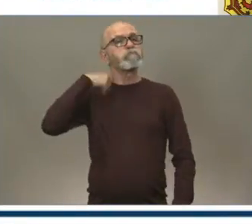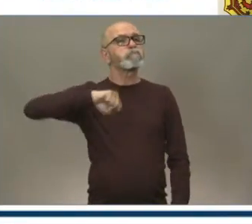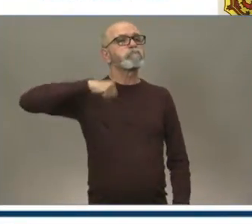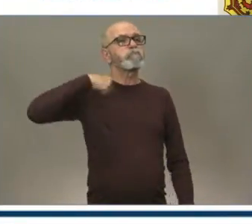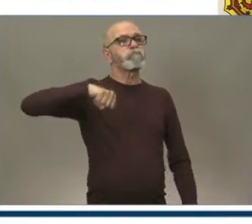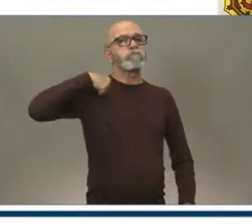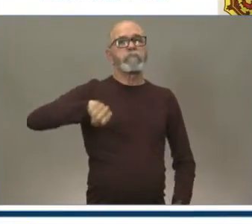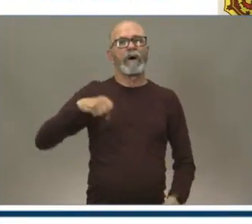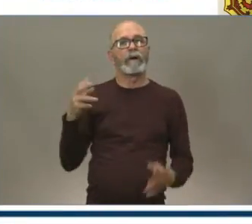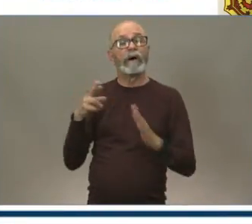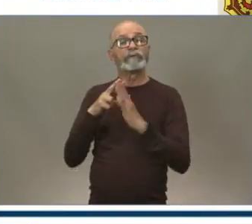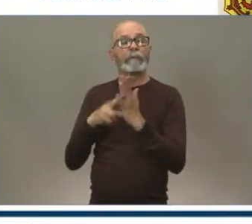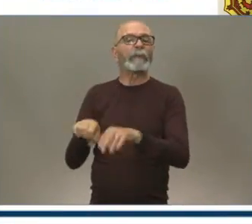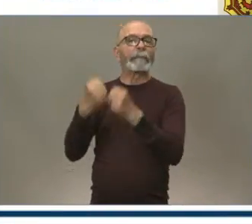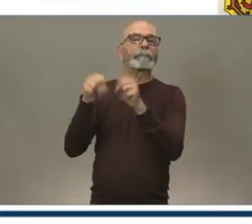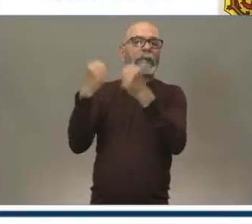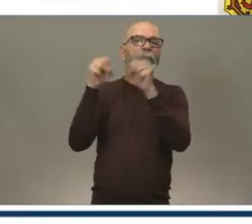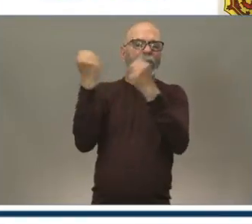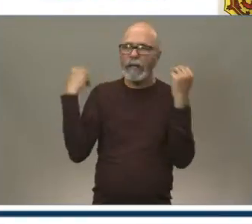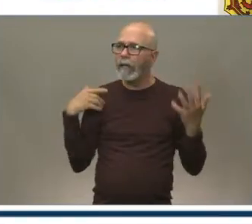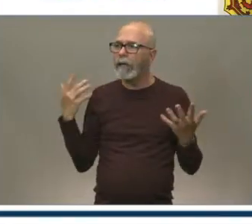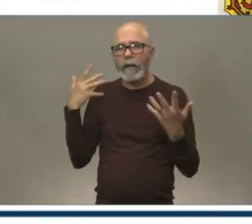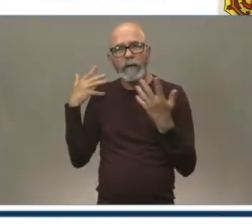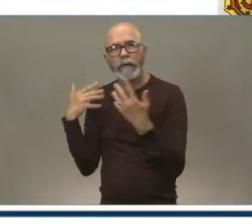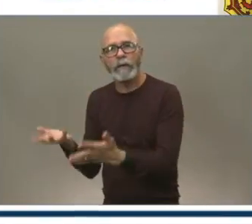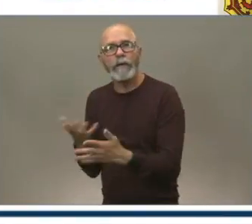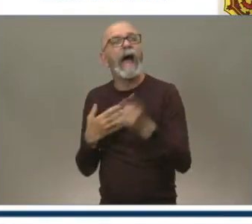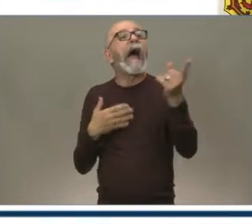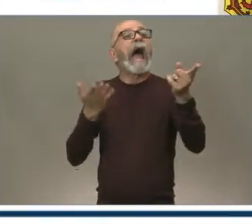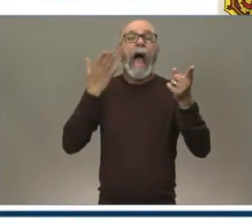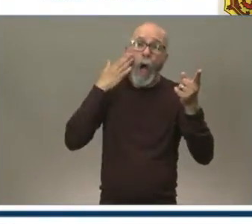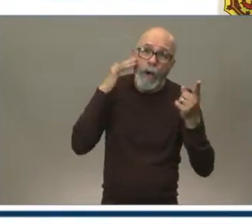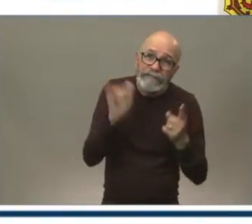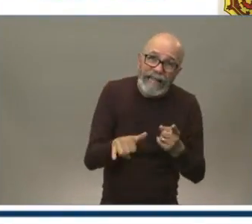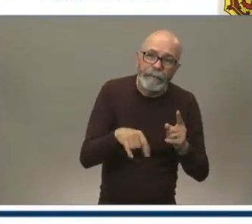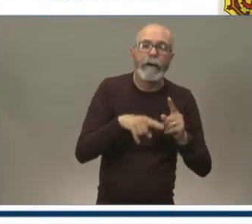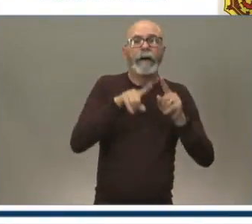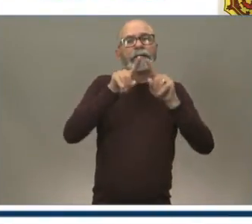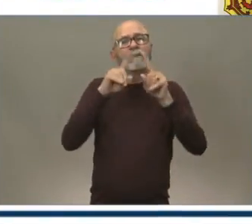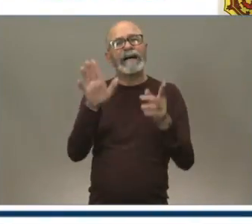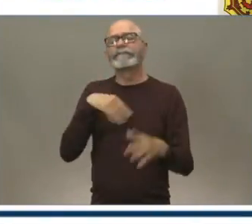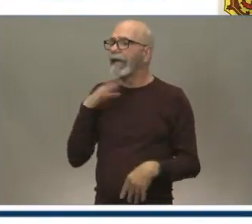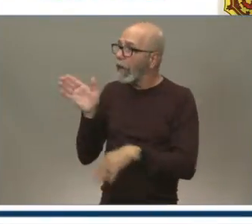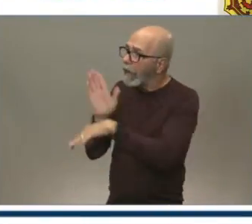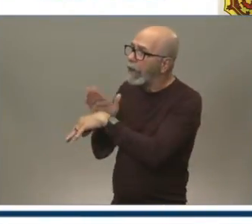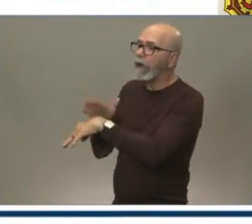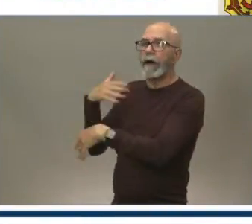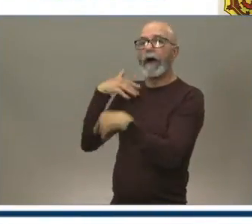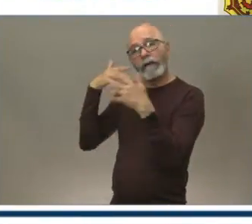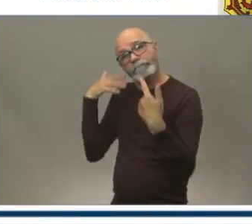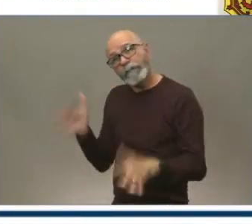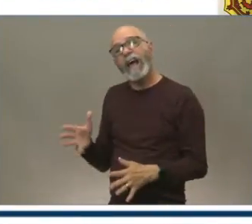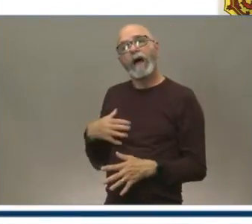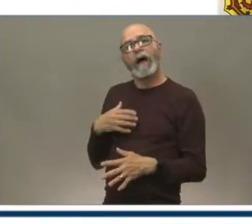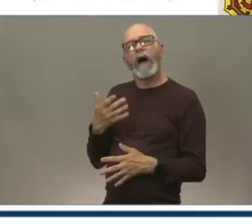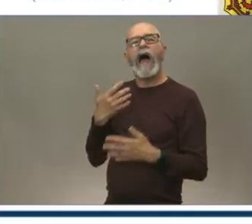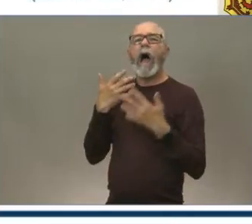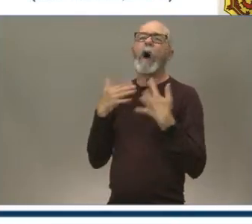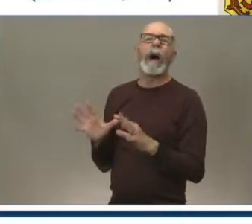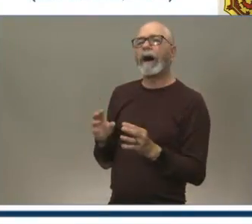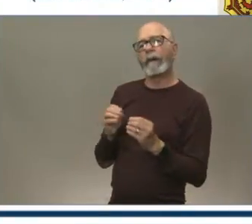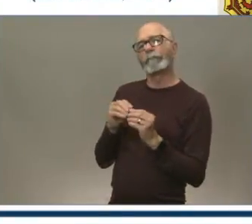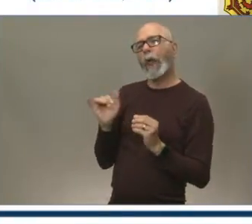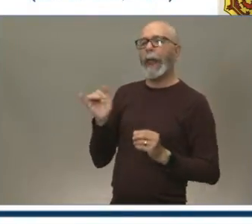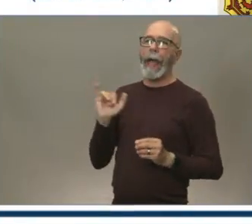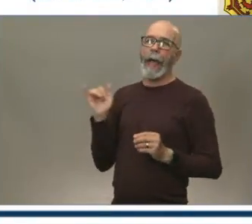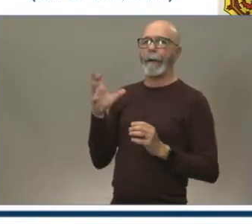I could see it going both ways, that you might want to encourage people to be truthful so you don't want to criminalize them, but on the other hand,